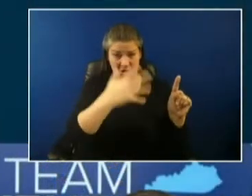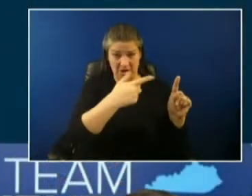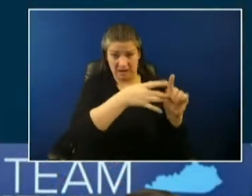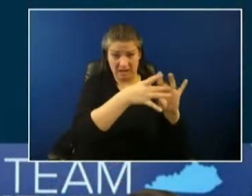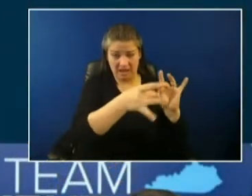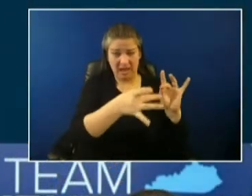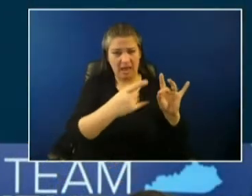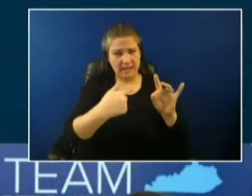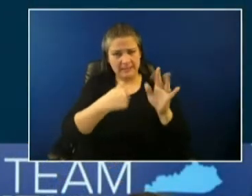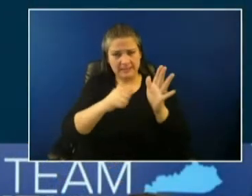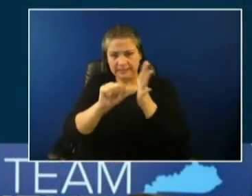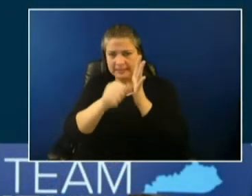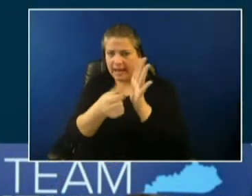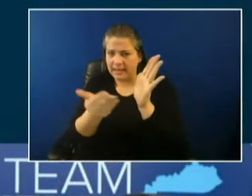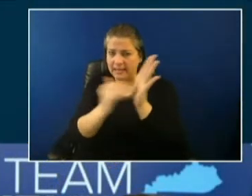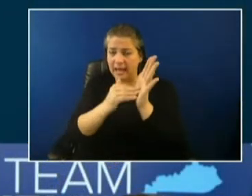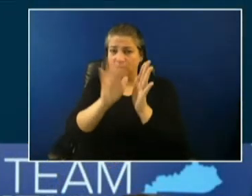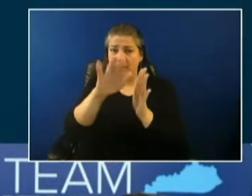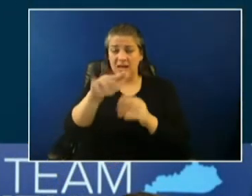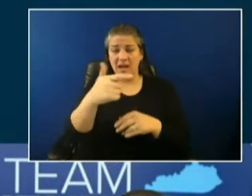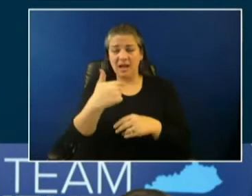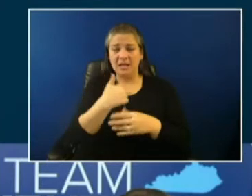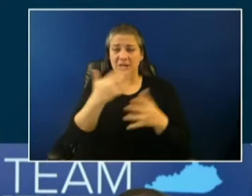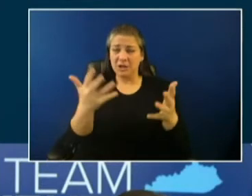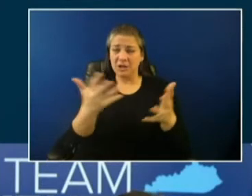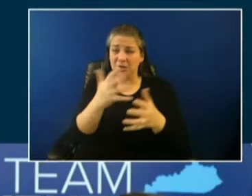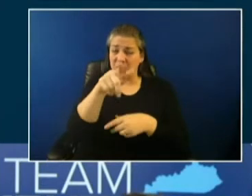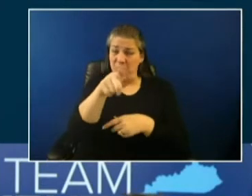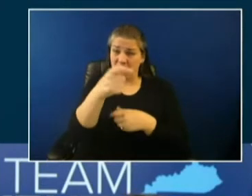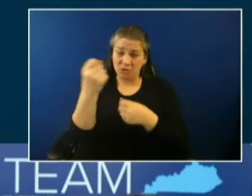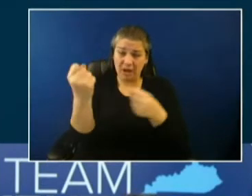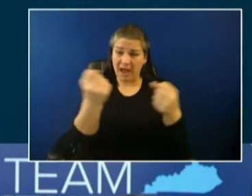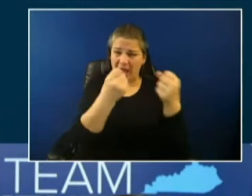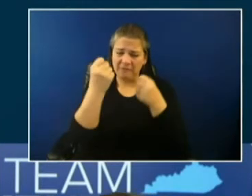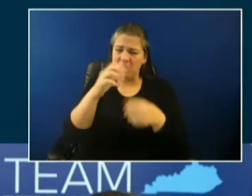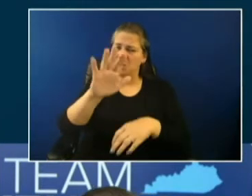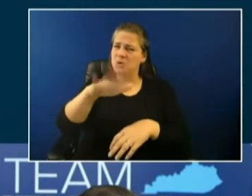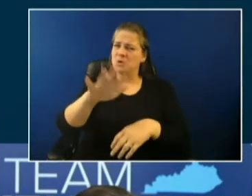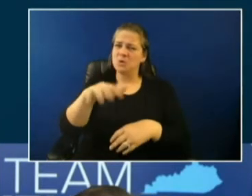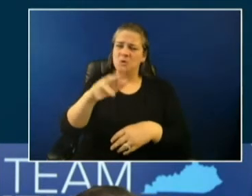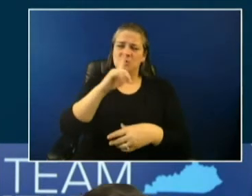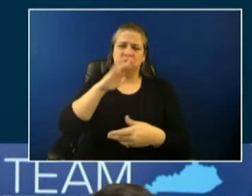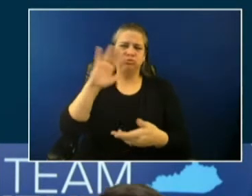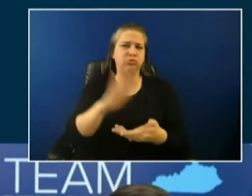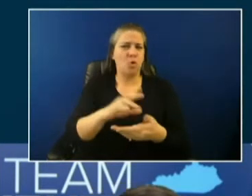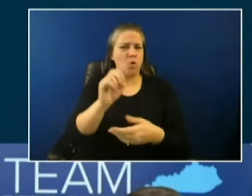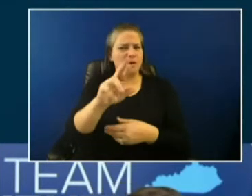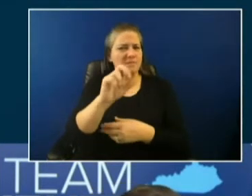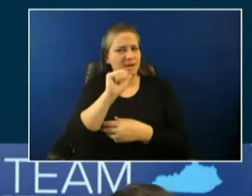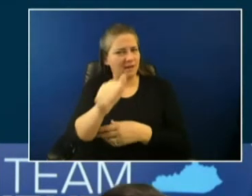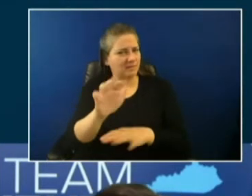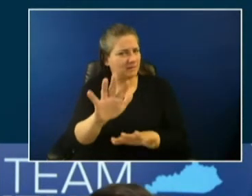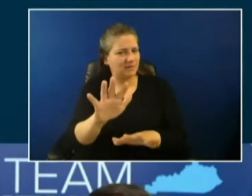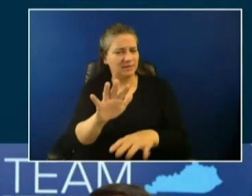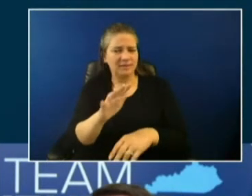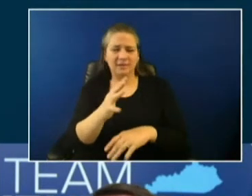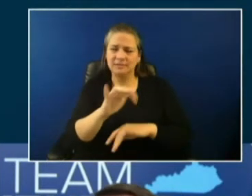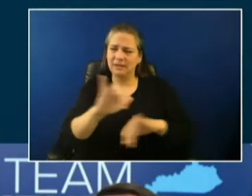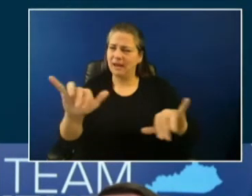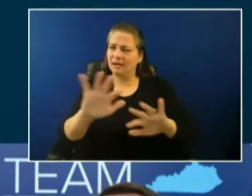travel, keep travel to a minimum, or forego travel altogether. I want to thank the traveling public